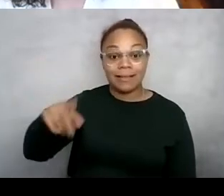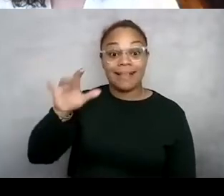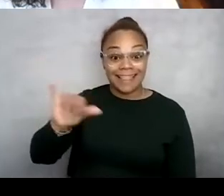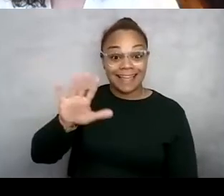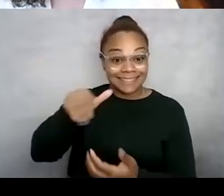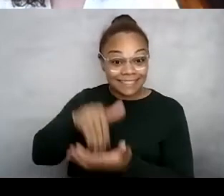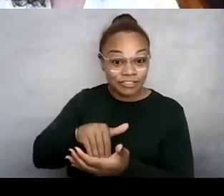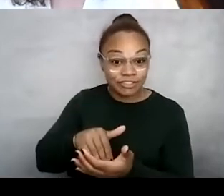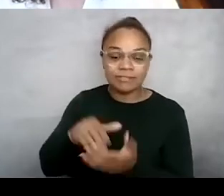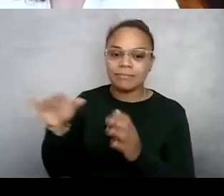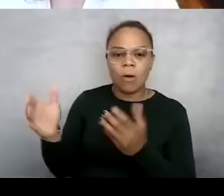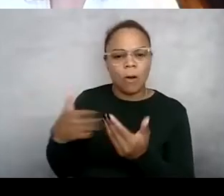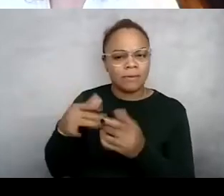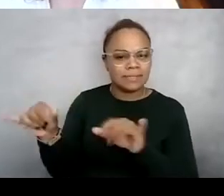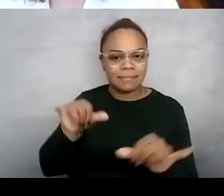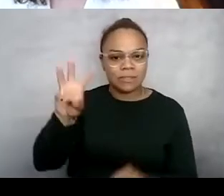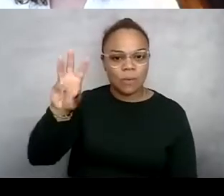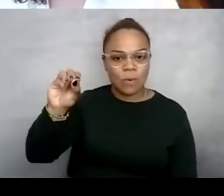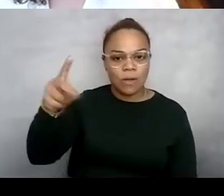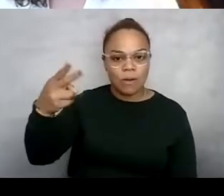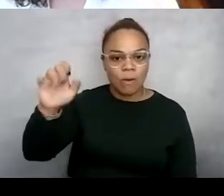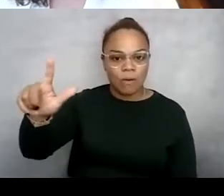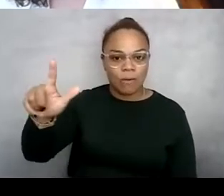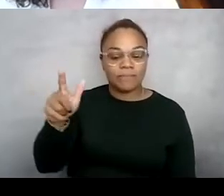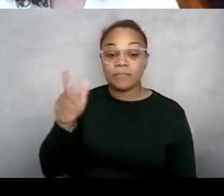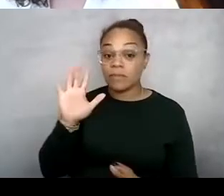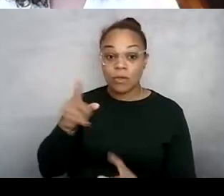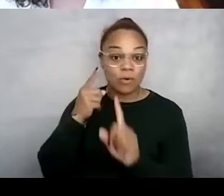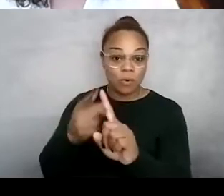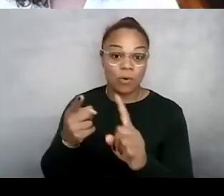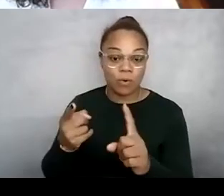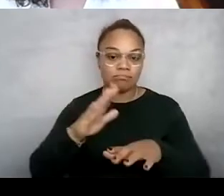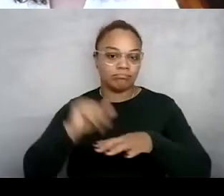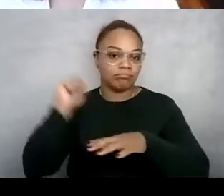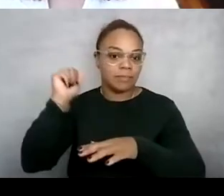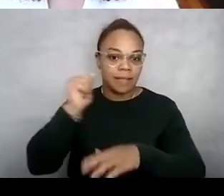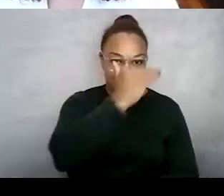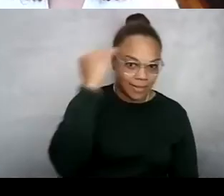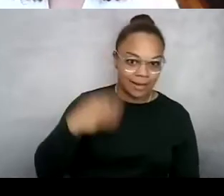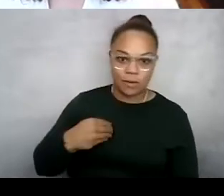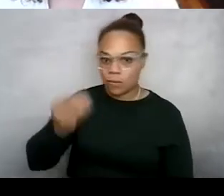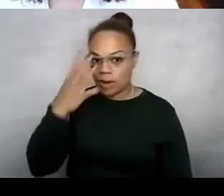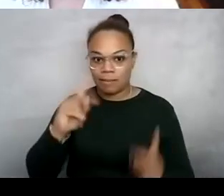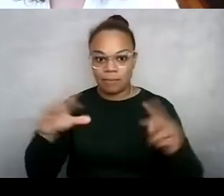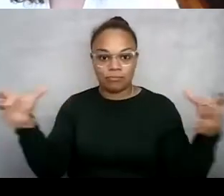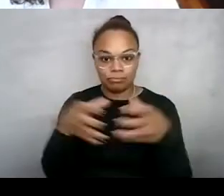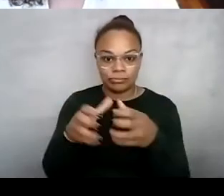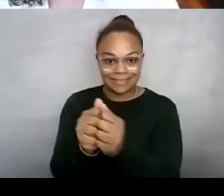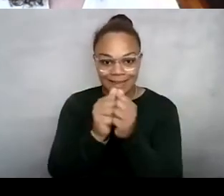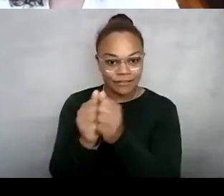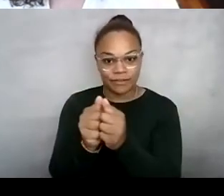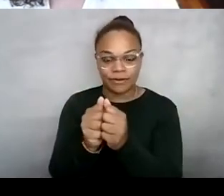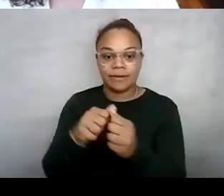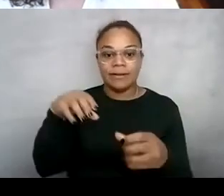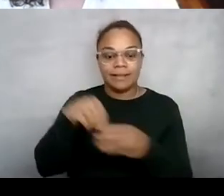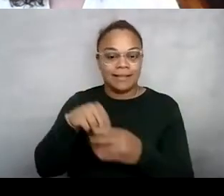make sure that they had Black and white folk coming together in in Tennessee to talk about how they were going to make change, intentionally